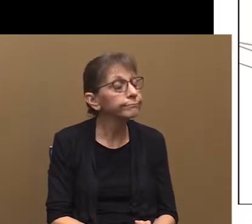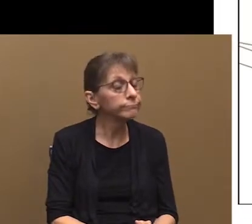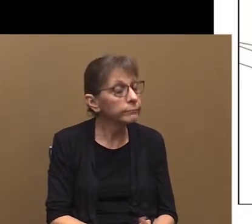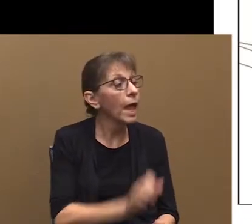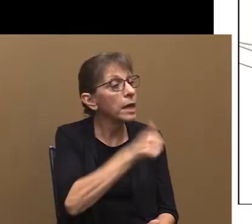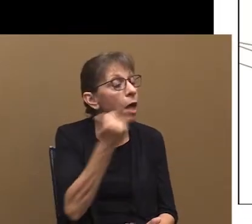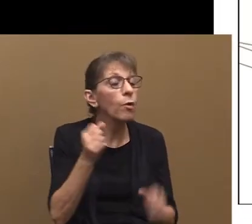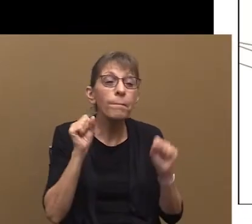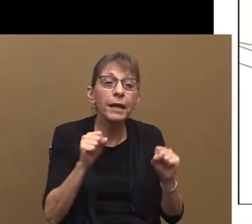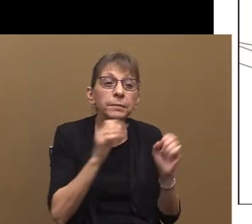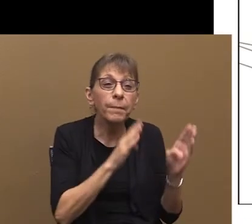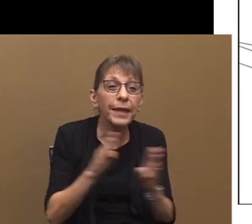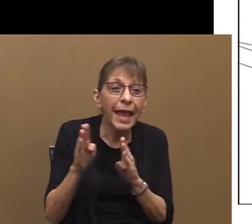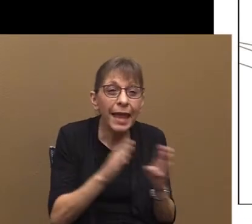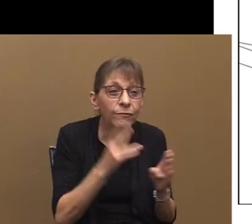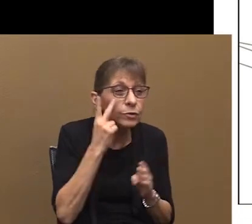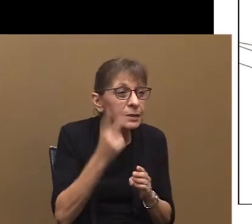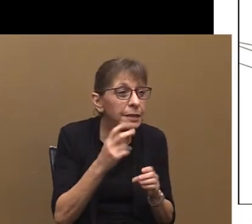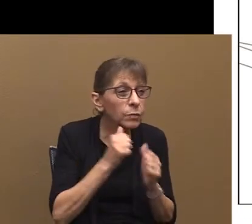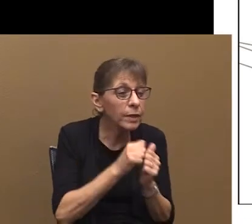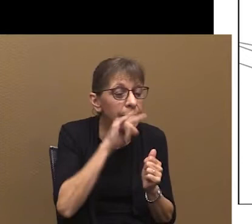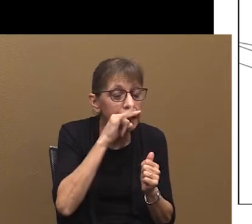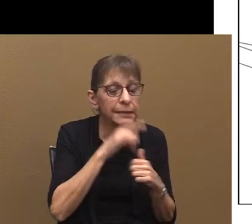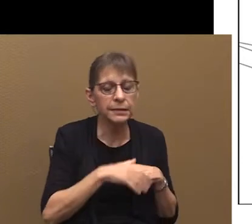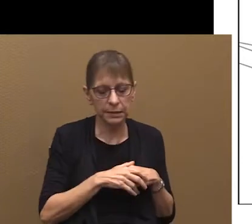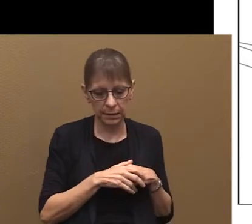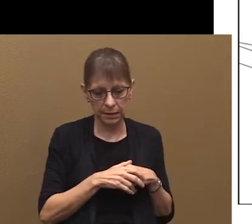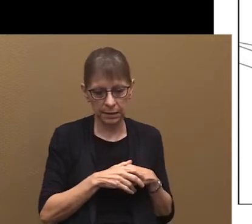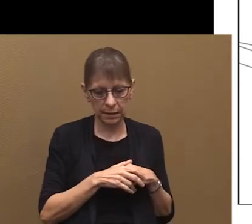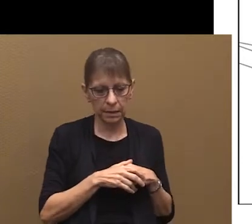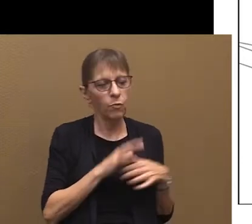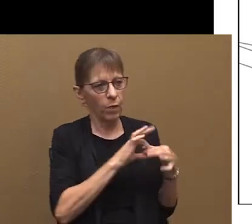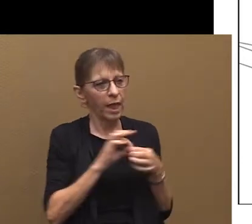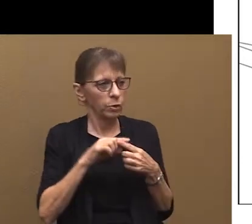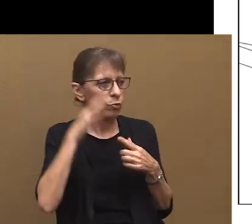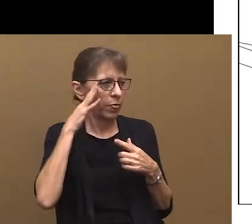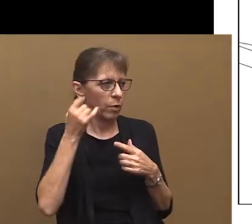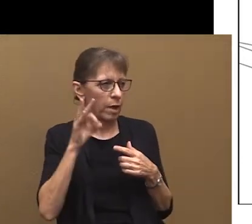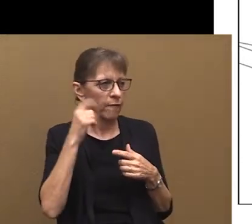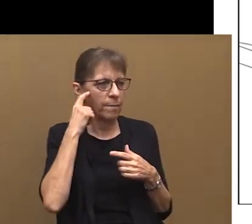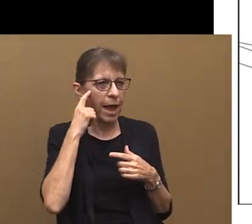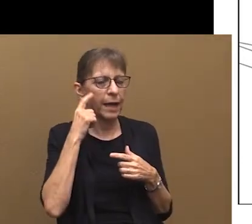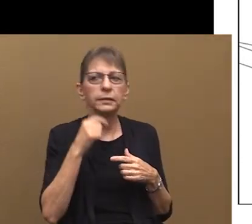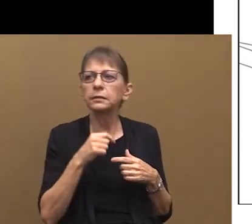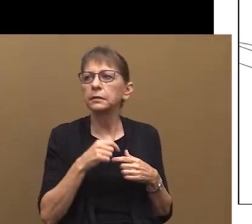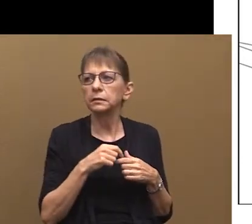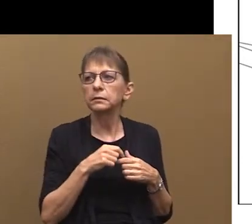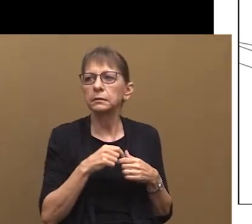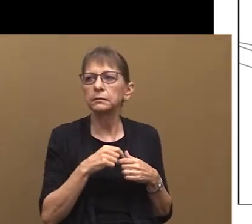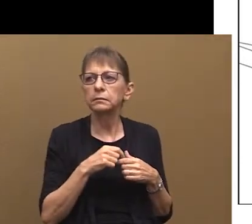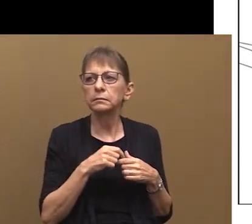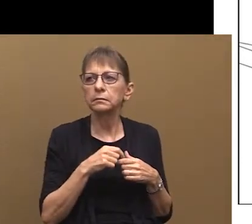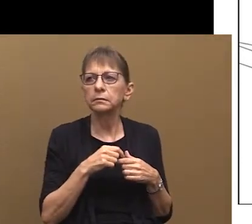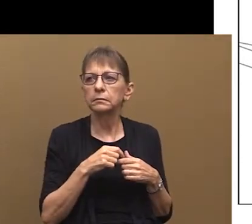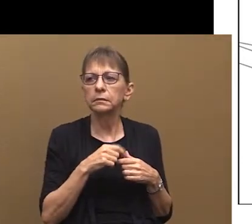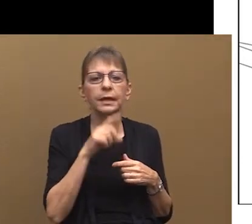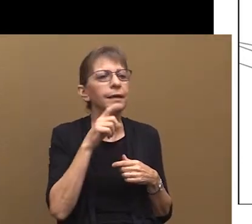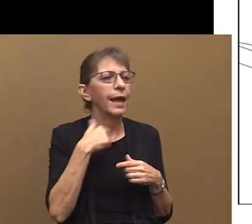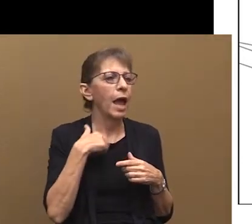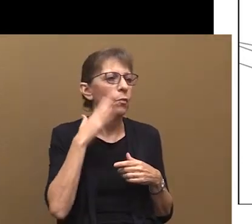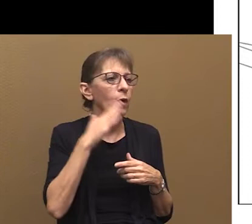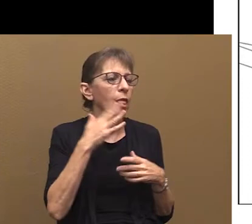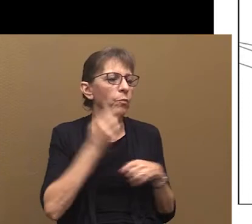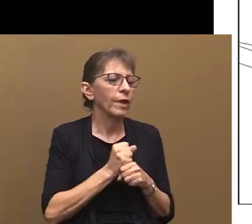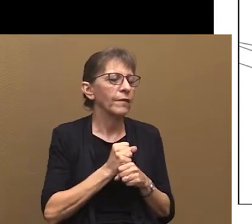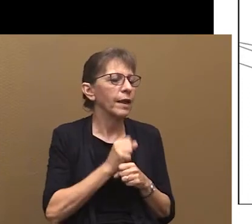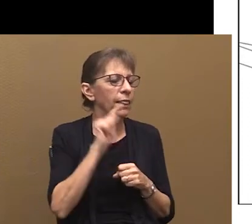Another possible behavior that you might see in kids with theory of mind, and we'll just abbreviate it TOM,